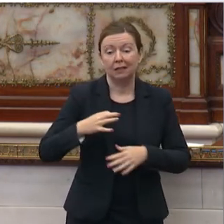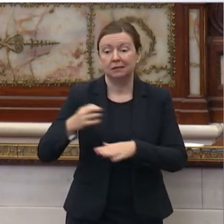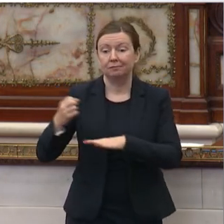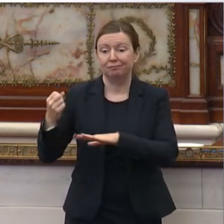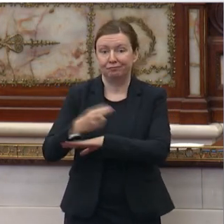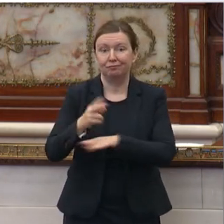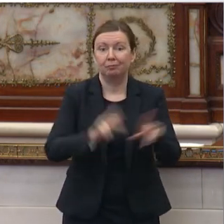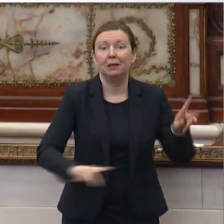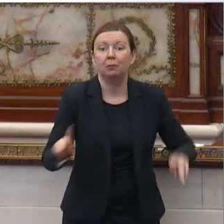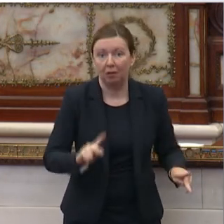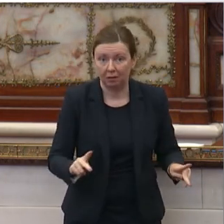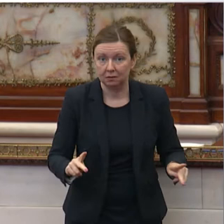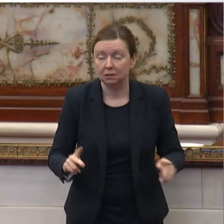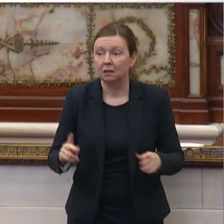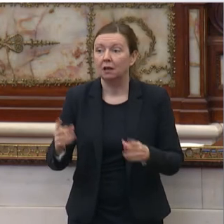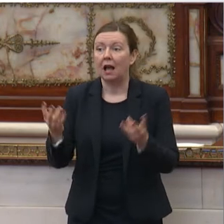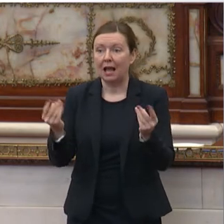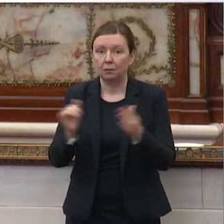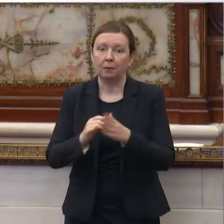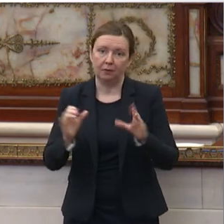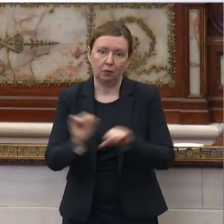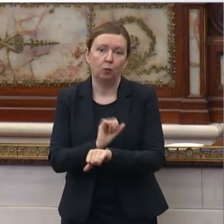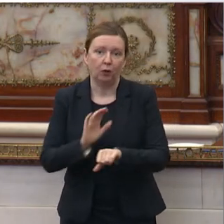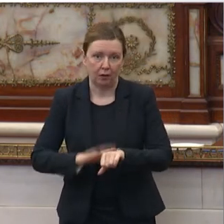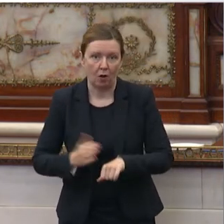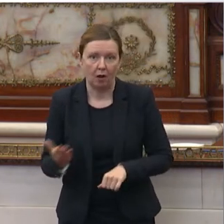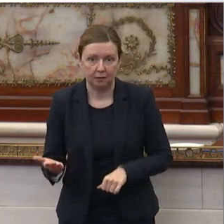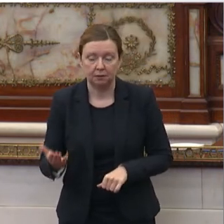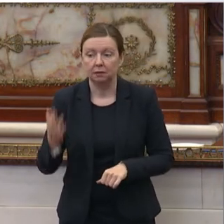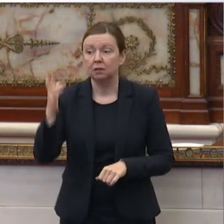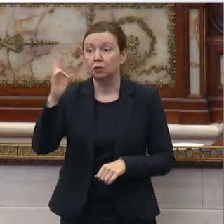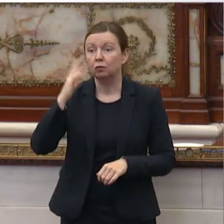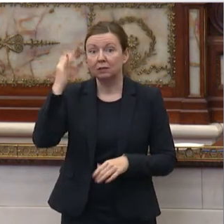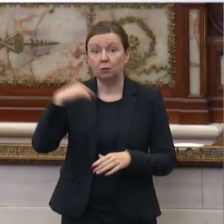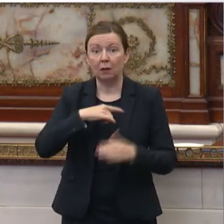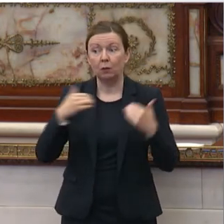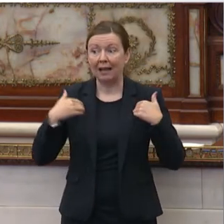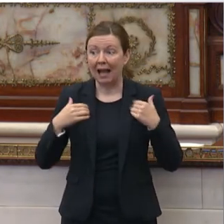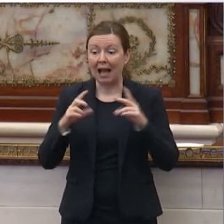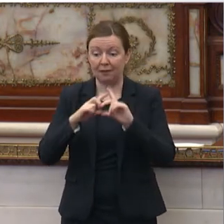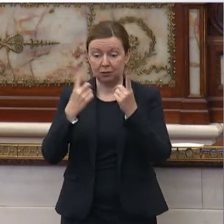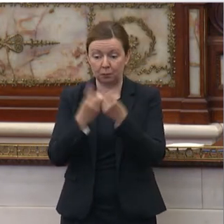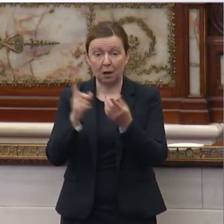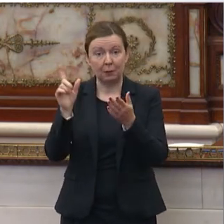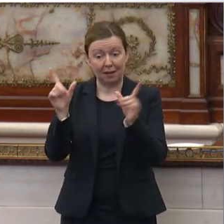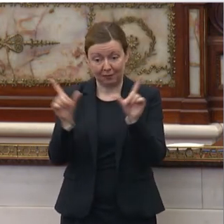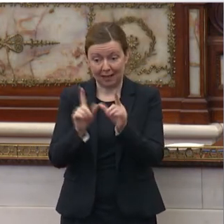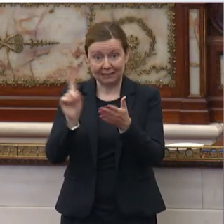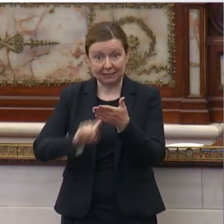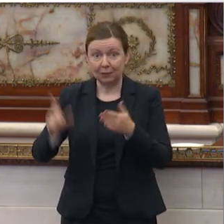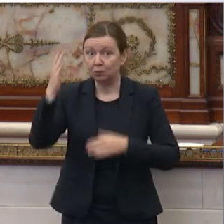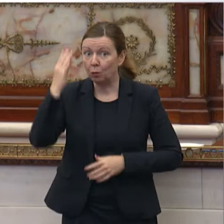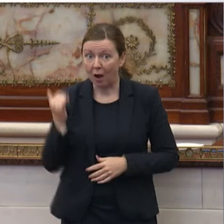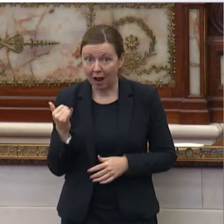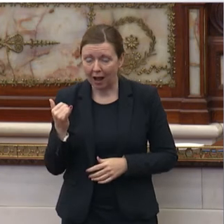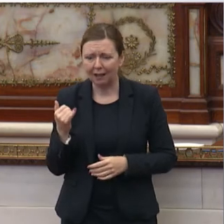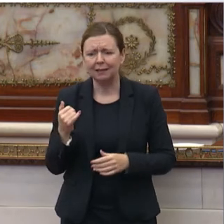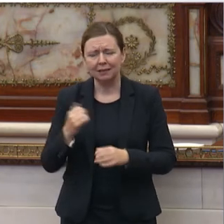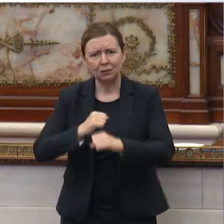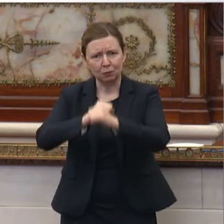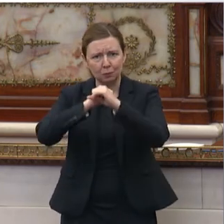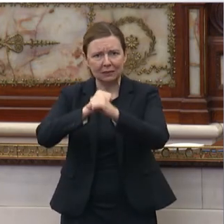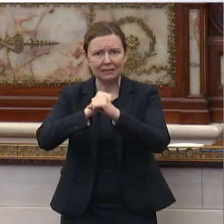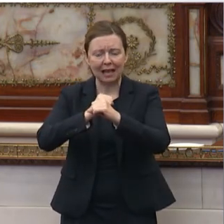people and the property that they're working on. The reasons why we have the Department of License and Inspections is to